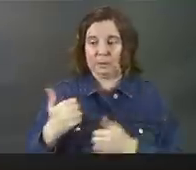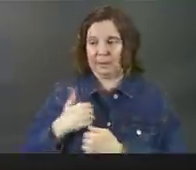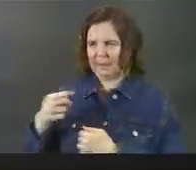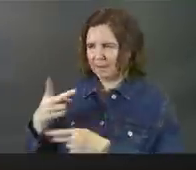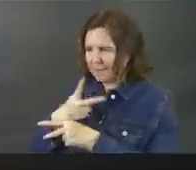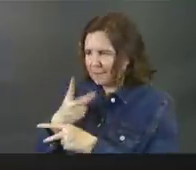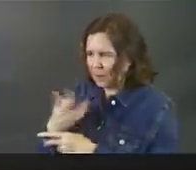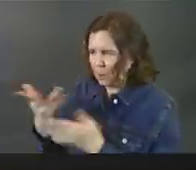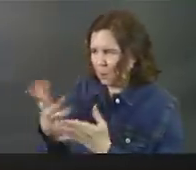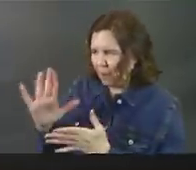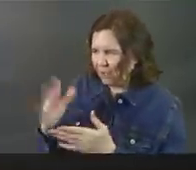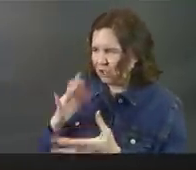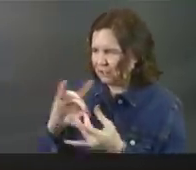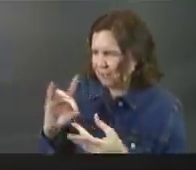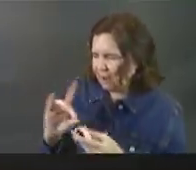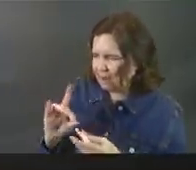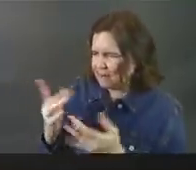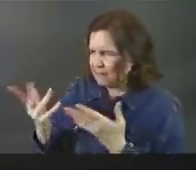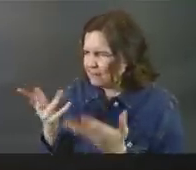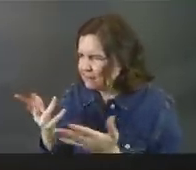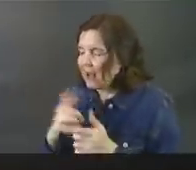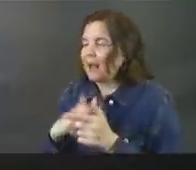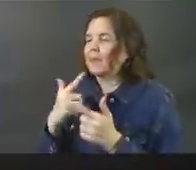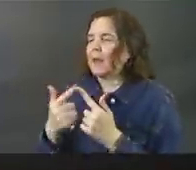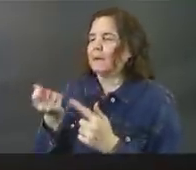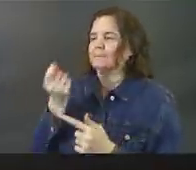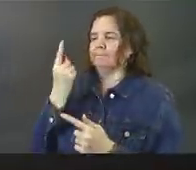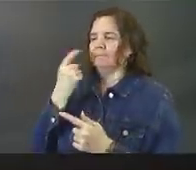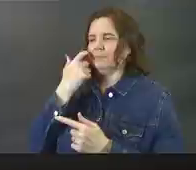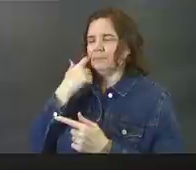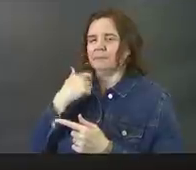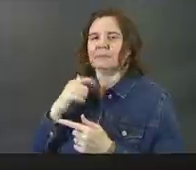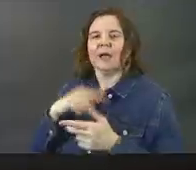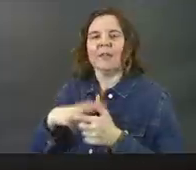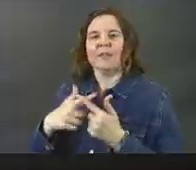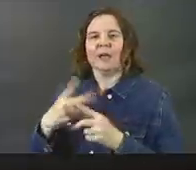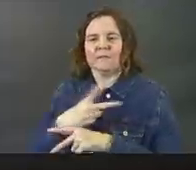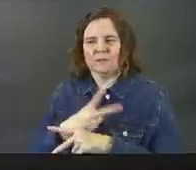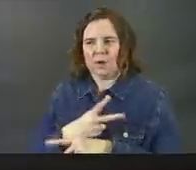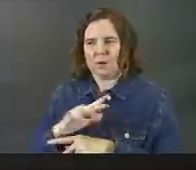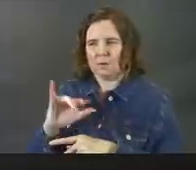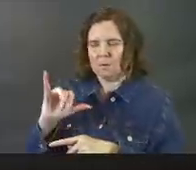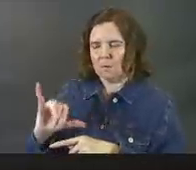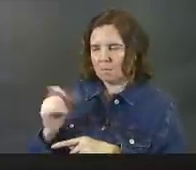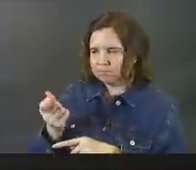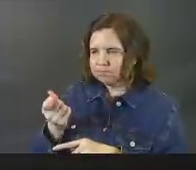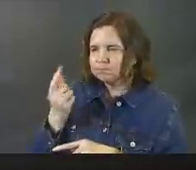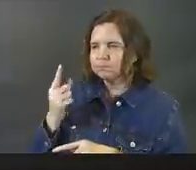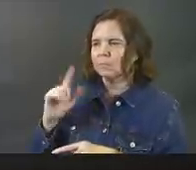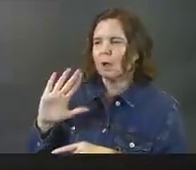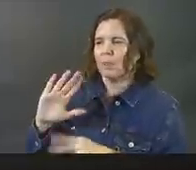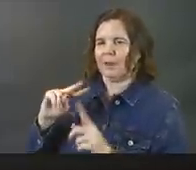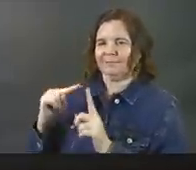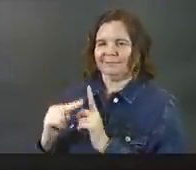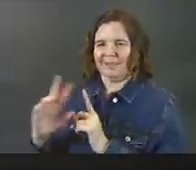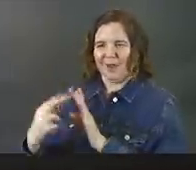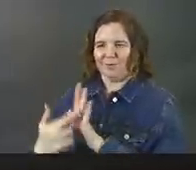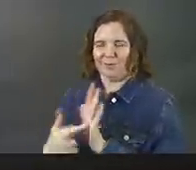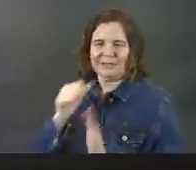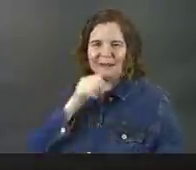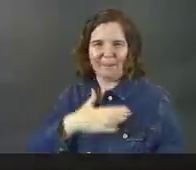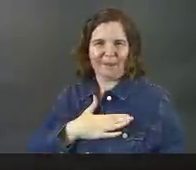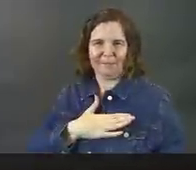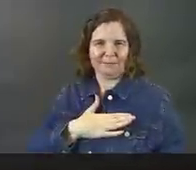military, let me figure out what they're saying and then interpret it. And then figure out what they're saying based on their rules and not